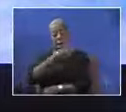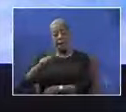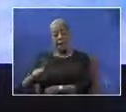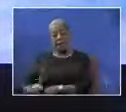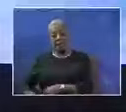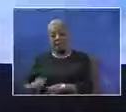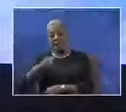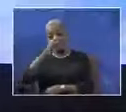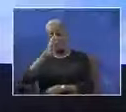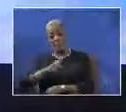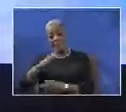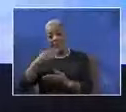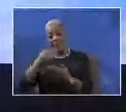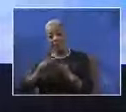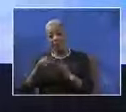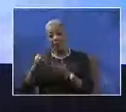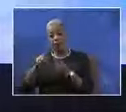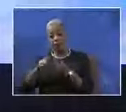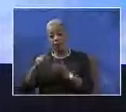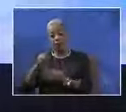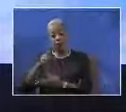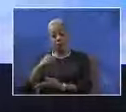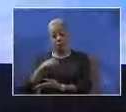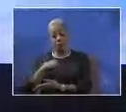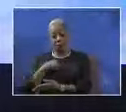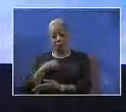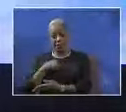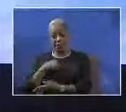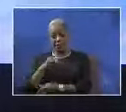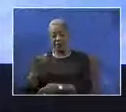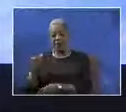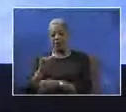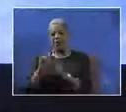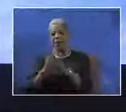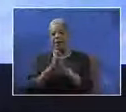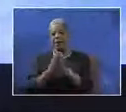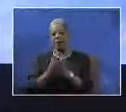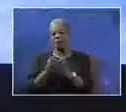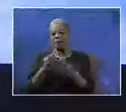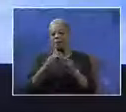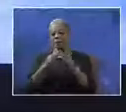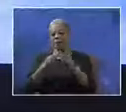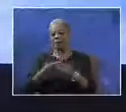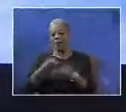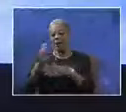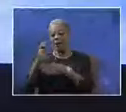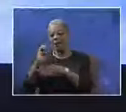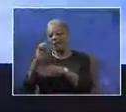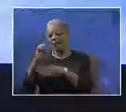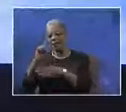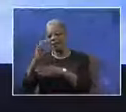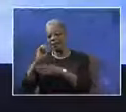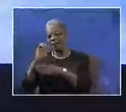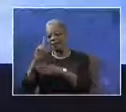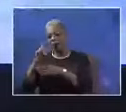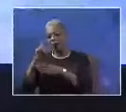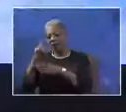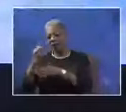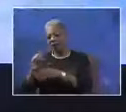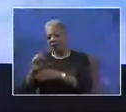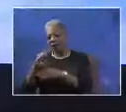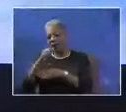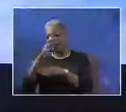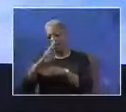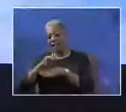this angel, God says, send this angel. It's almost like what happened in the book of Exodus when God sent a death angel to punish